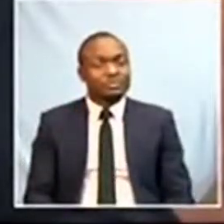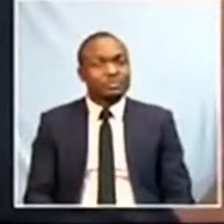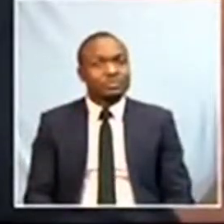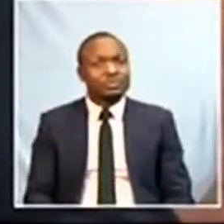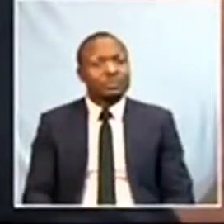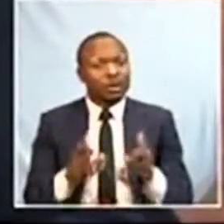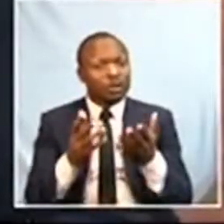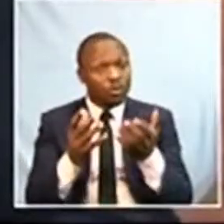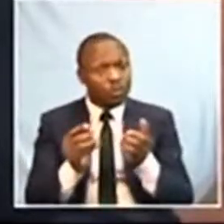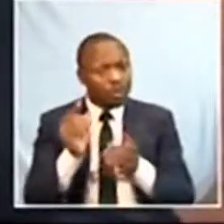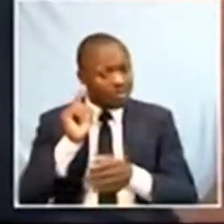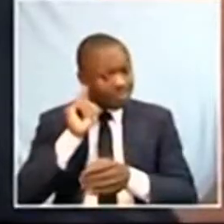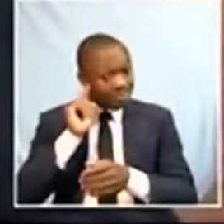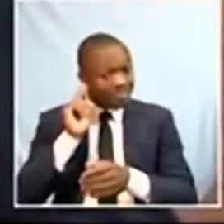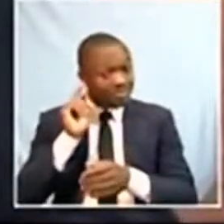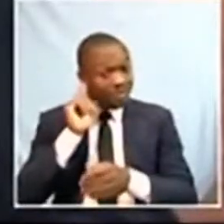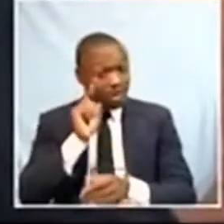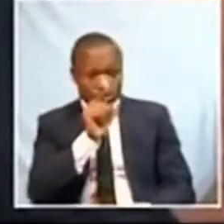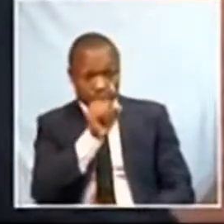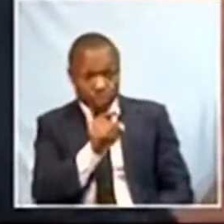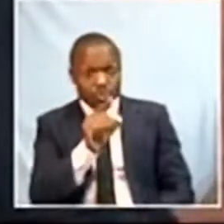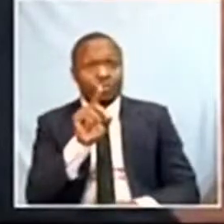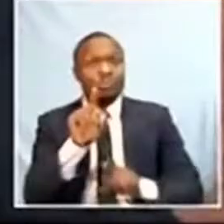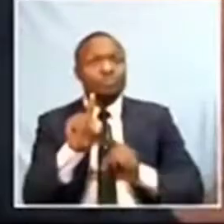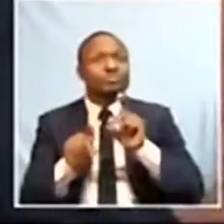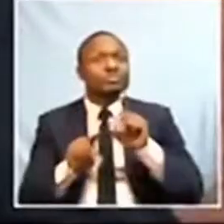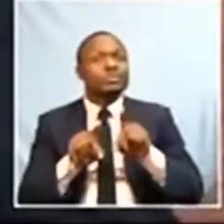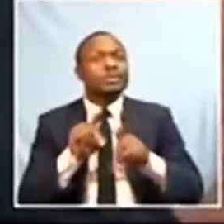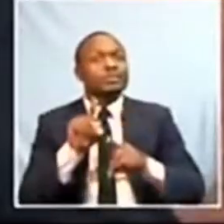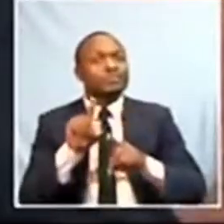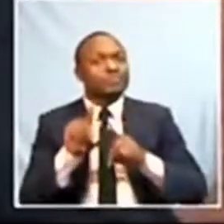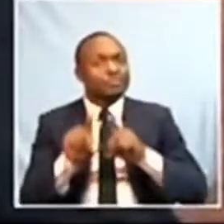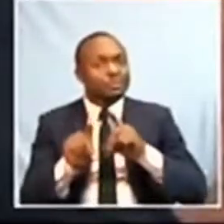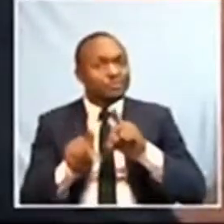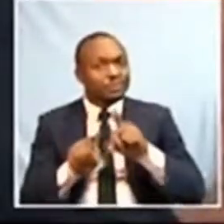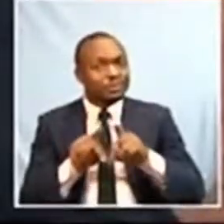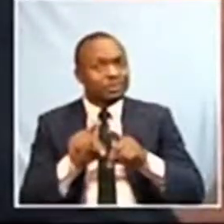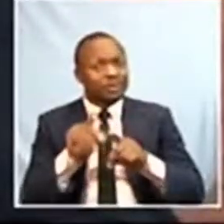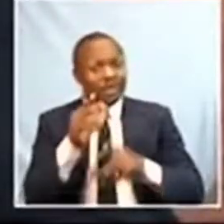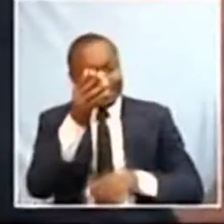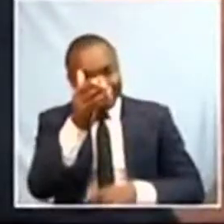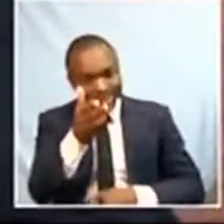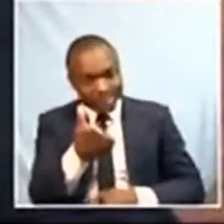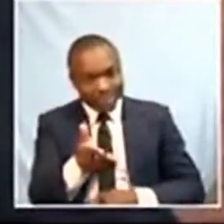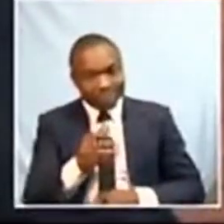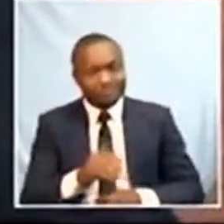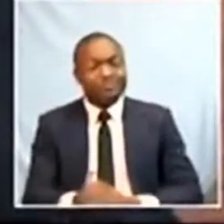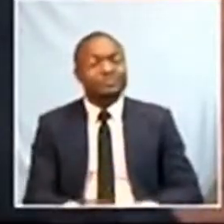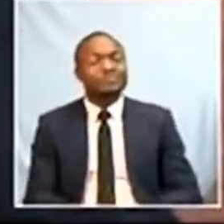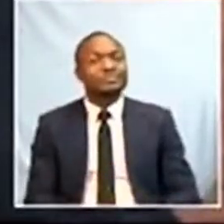We want to hear it from you people who are on the ground.